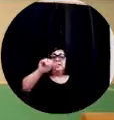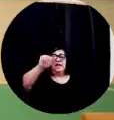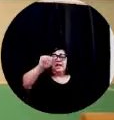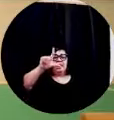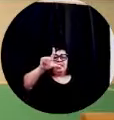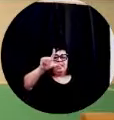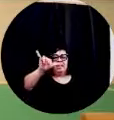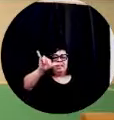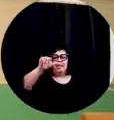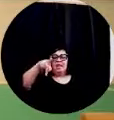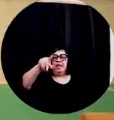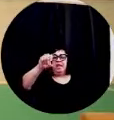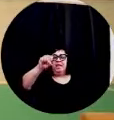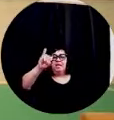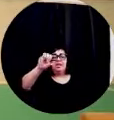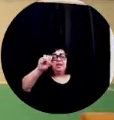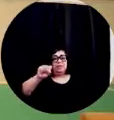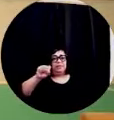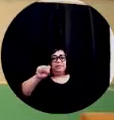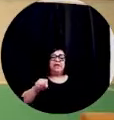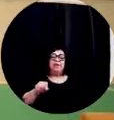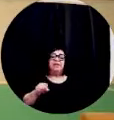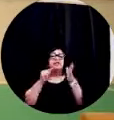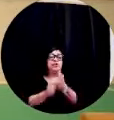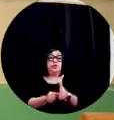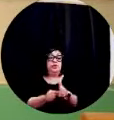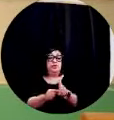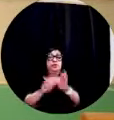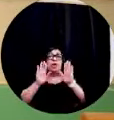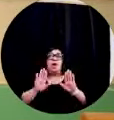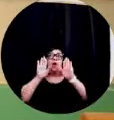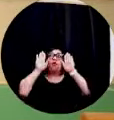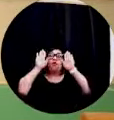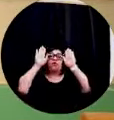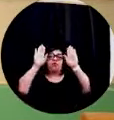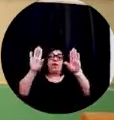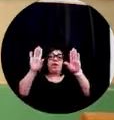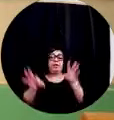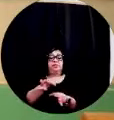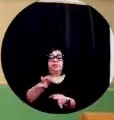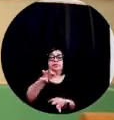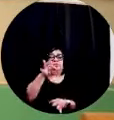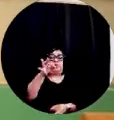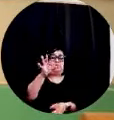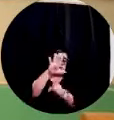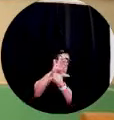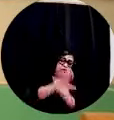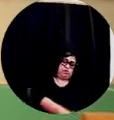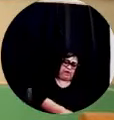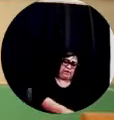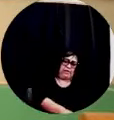and spiritual stress that can be caused by external and internal